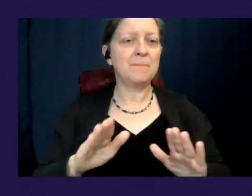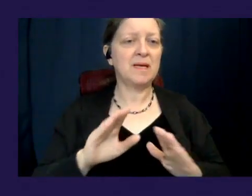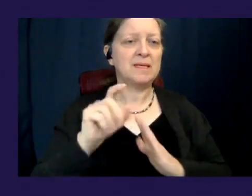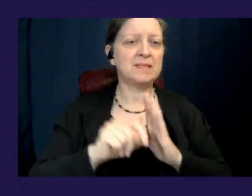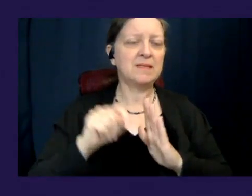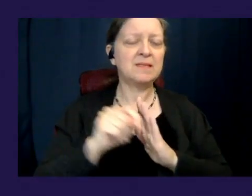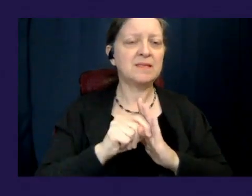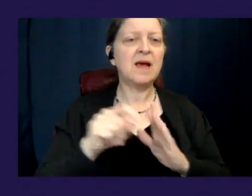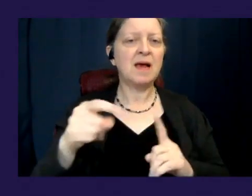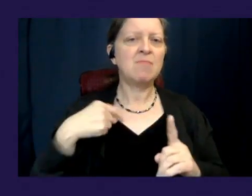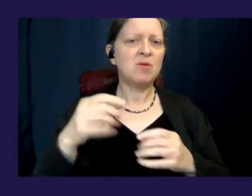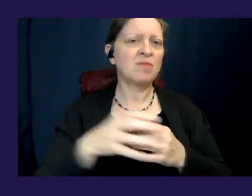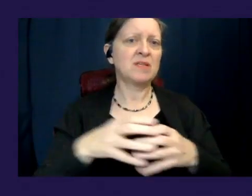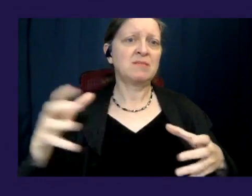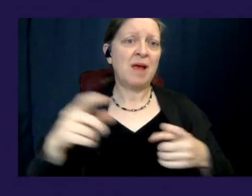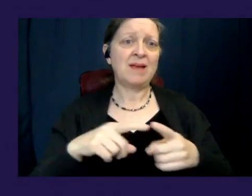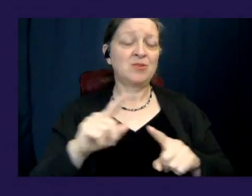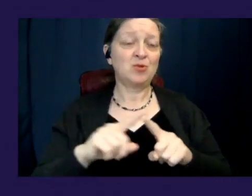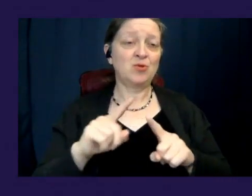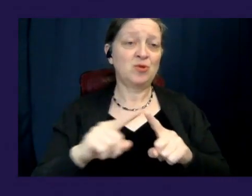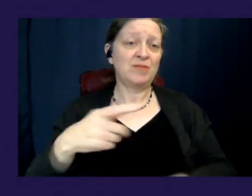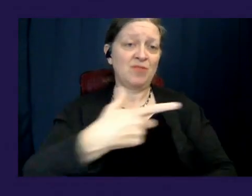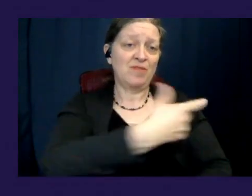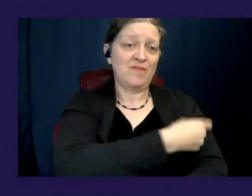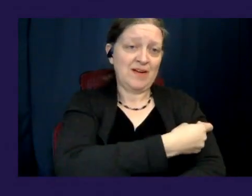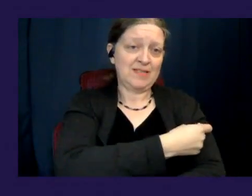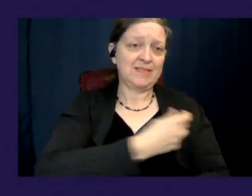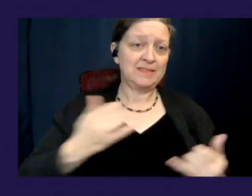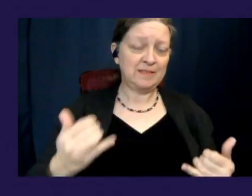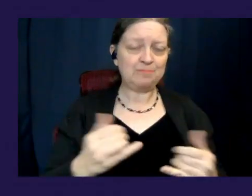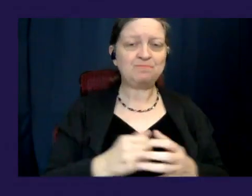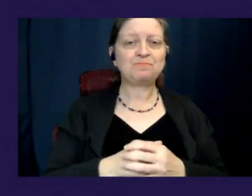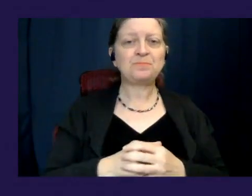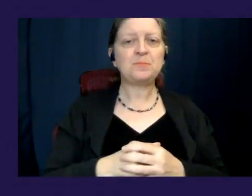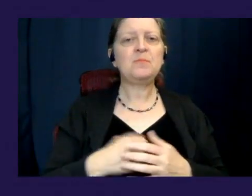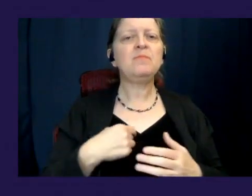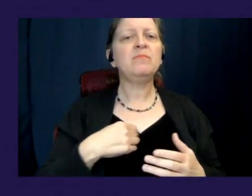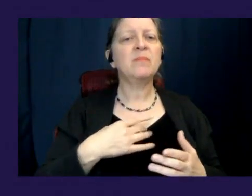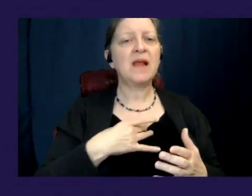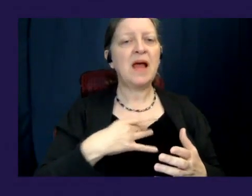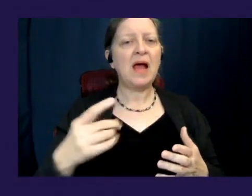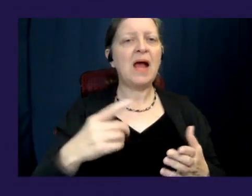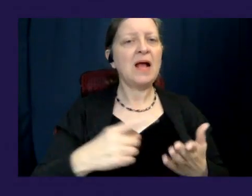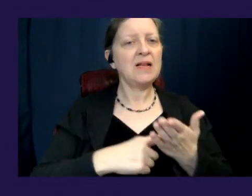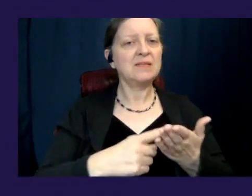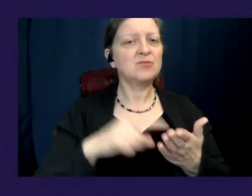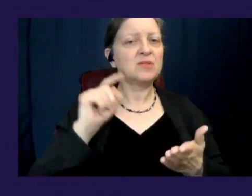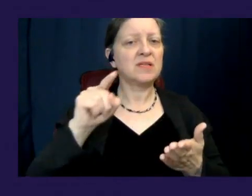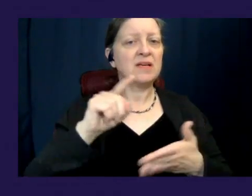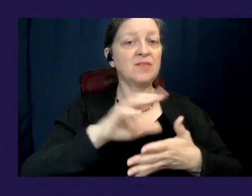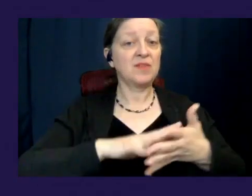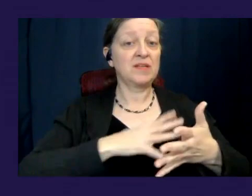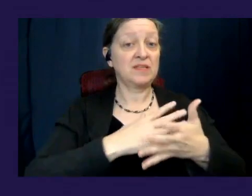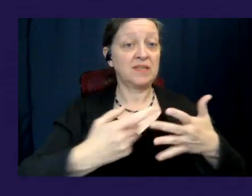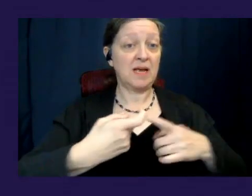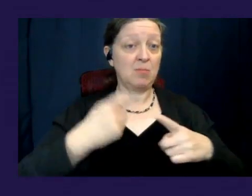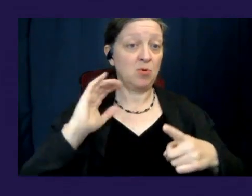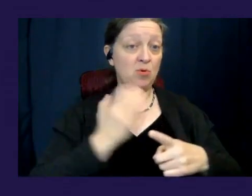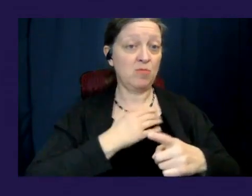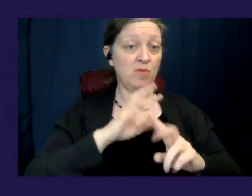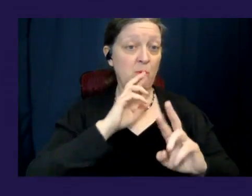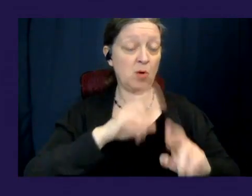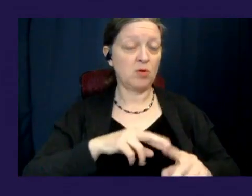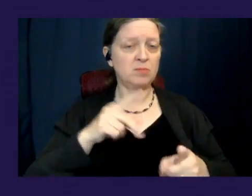But one thing I love to harp on here is that this is a table from our reports that tries to identify all of the different